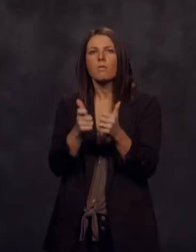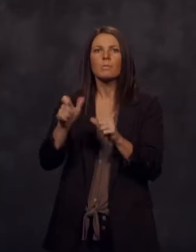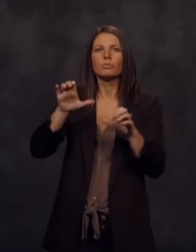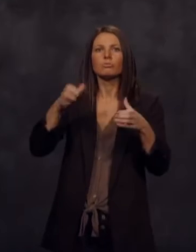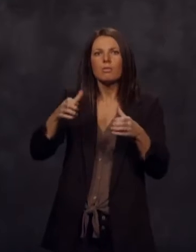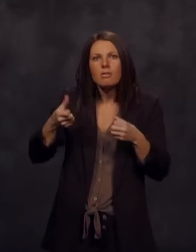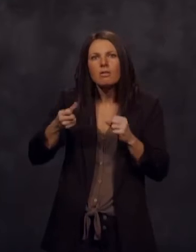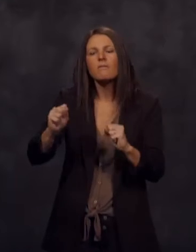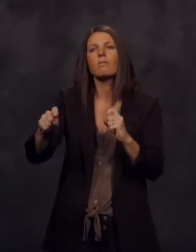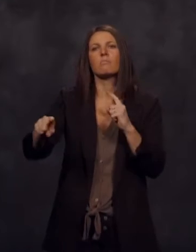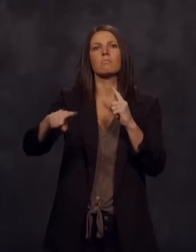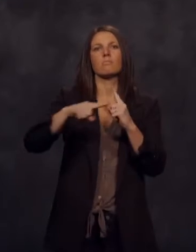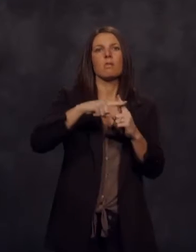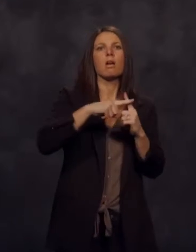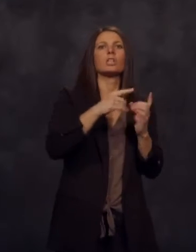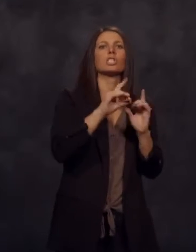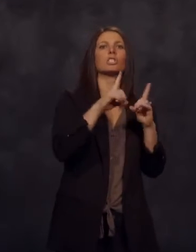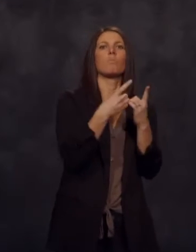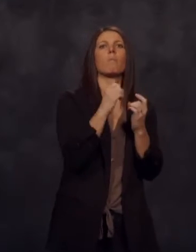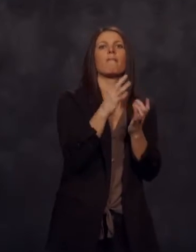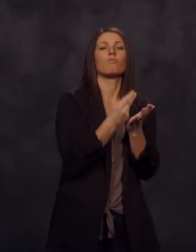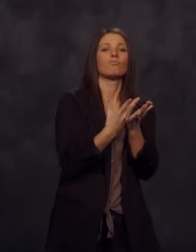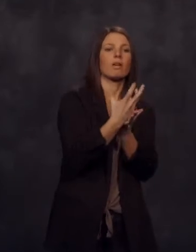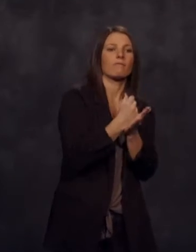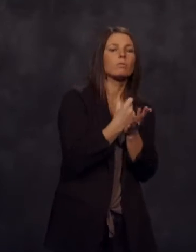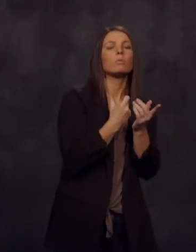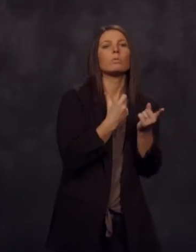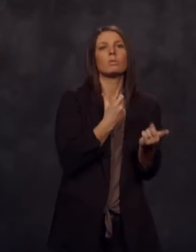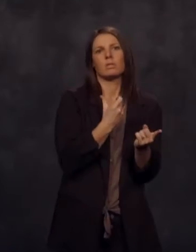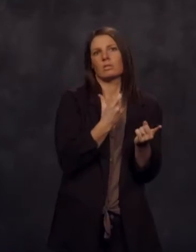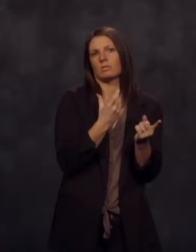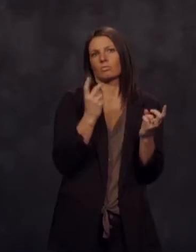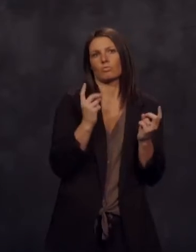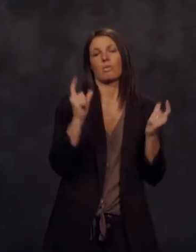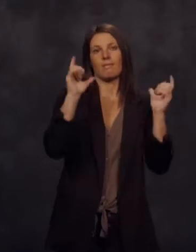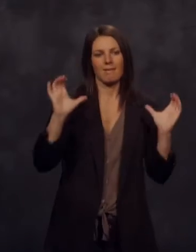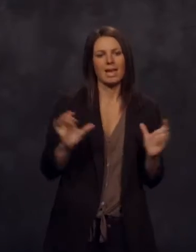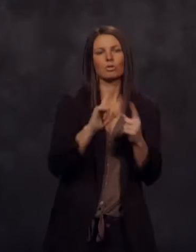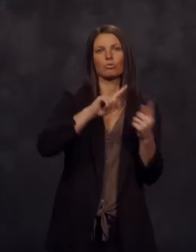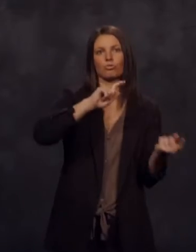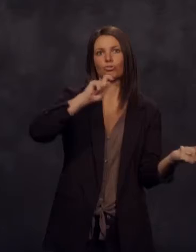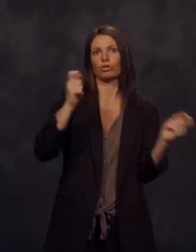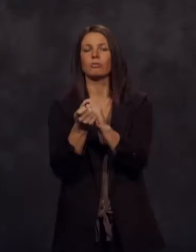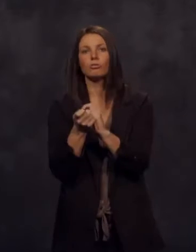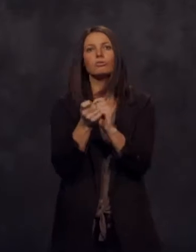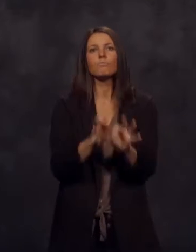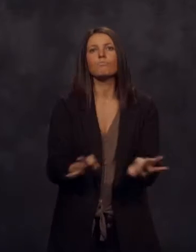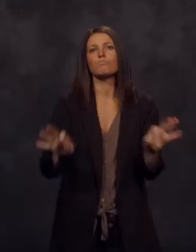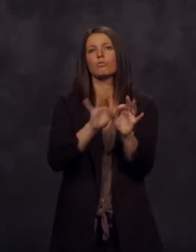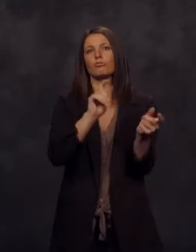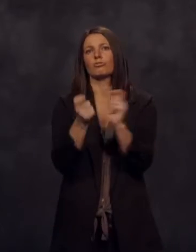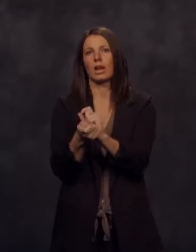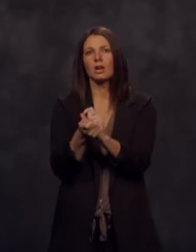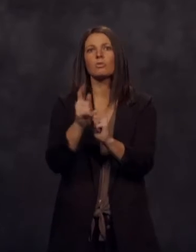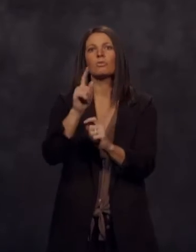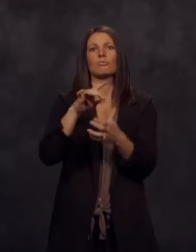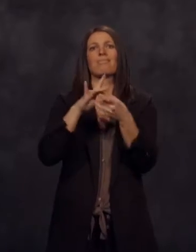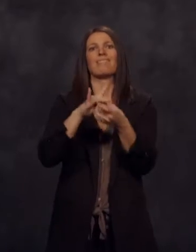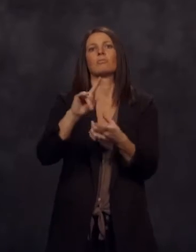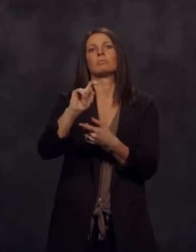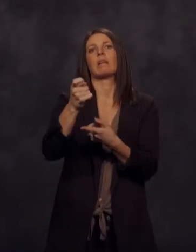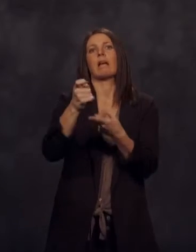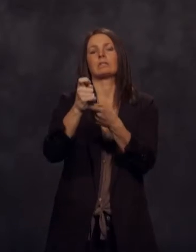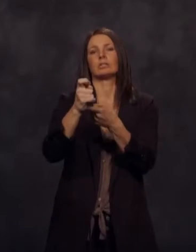as well as the Department of Revenue, took swift action to make this vital change in this tax